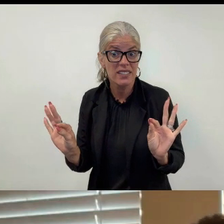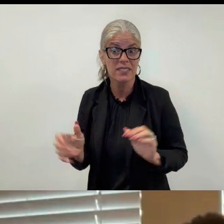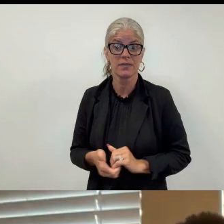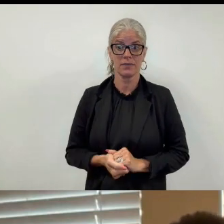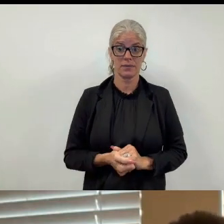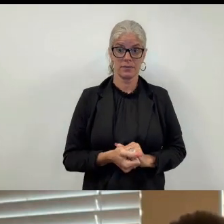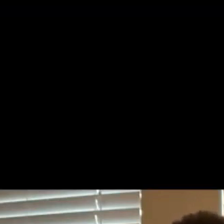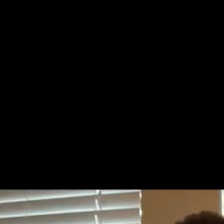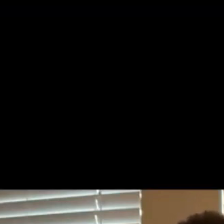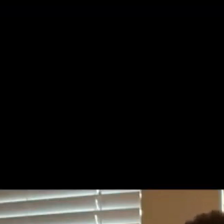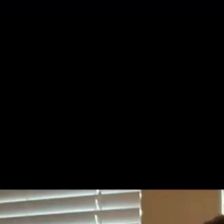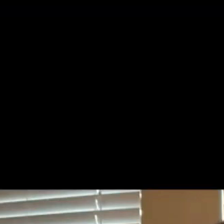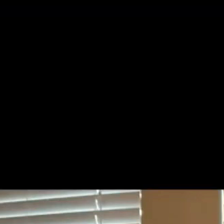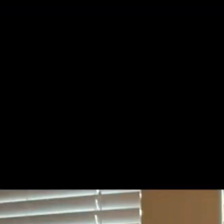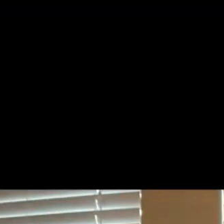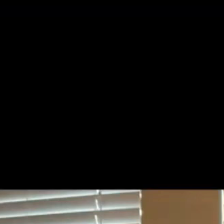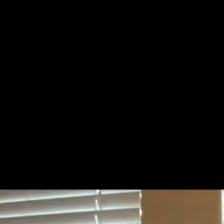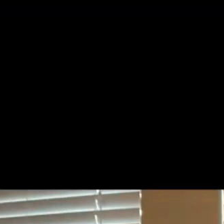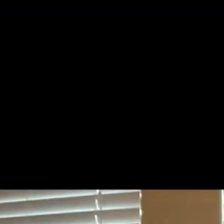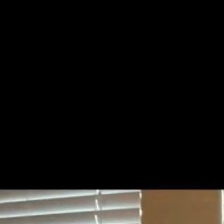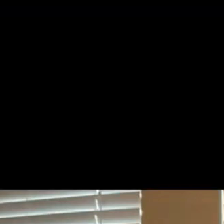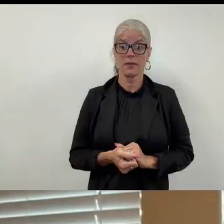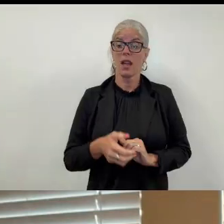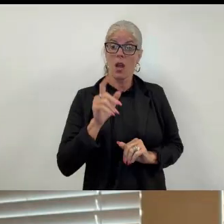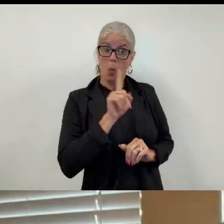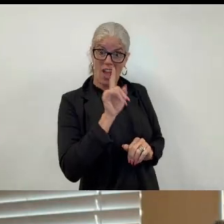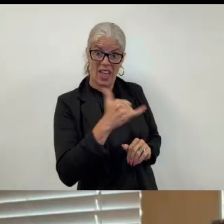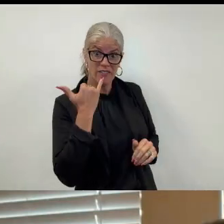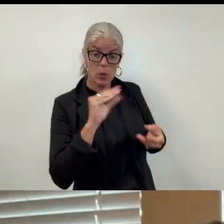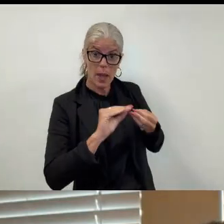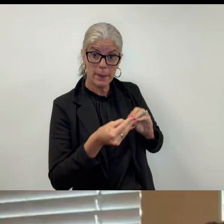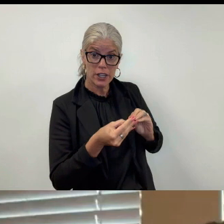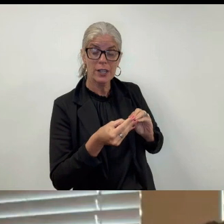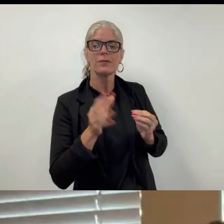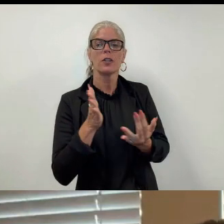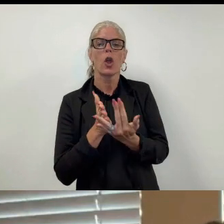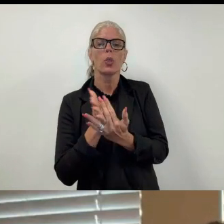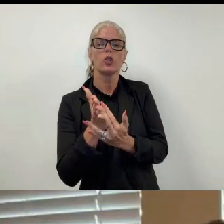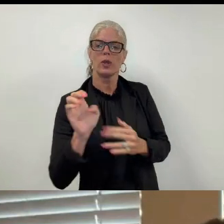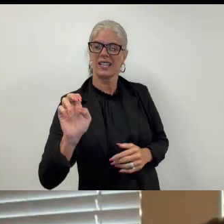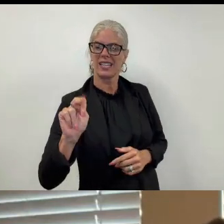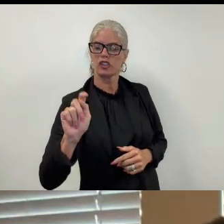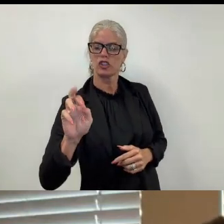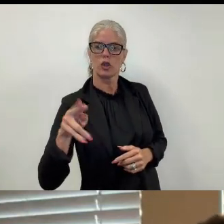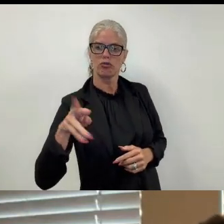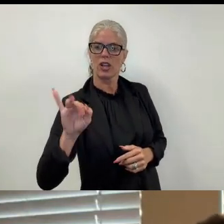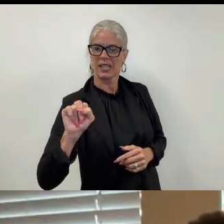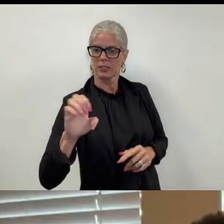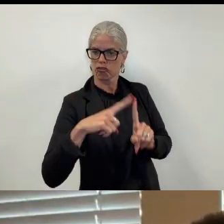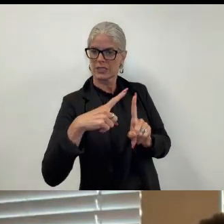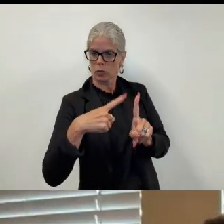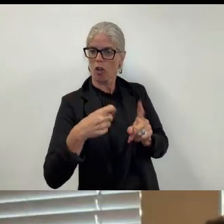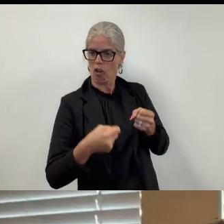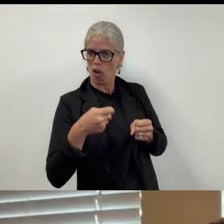additional cost. And How do you find that number? So for me, like the way that I found it first was